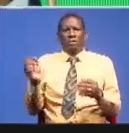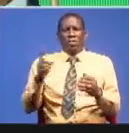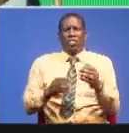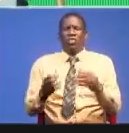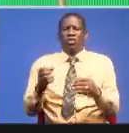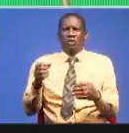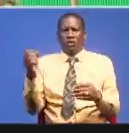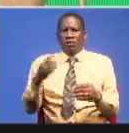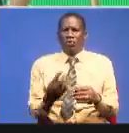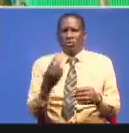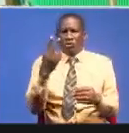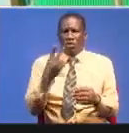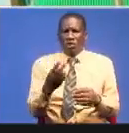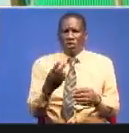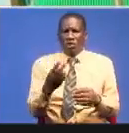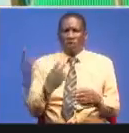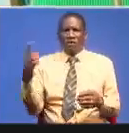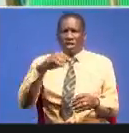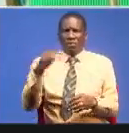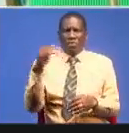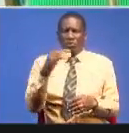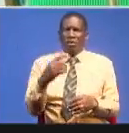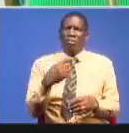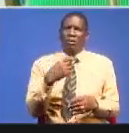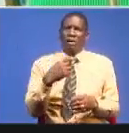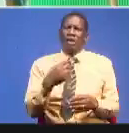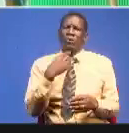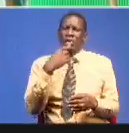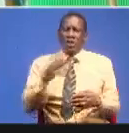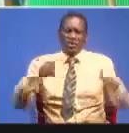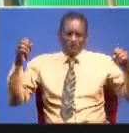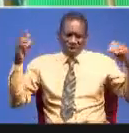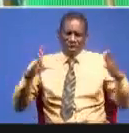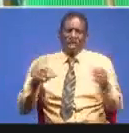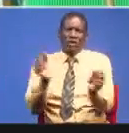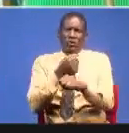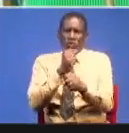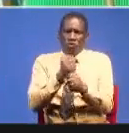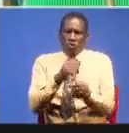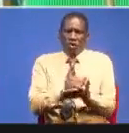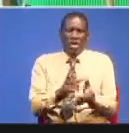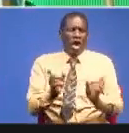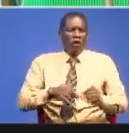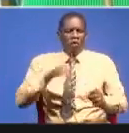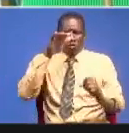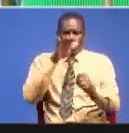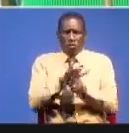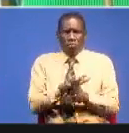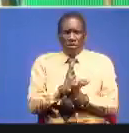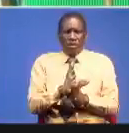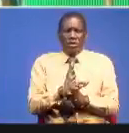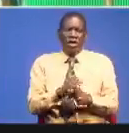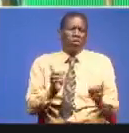If I can't do something, I tell you up front, I can't do it. I'm not going to make a promise I cannot keep.